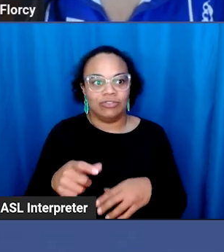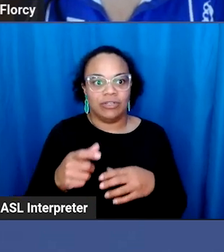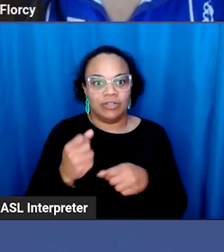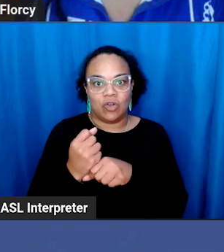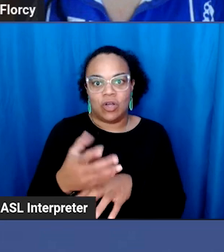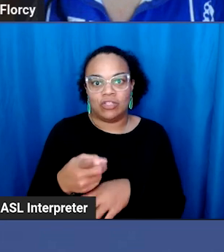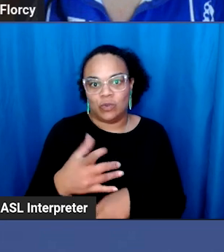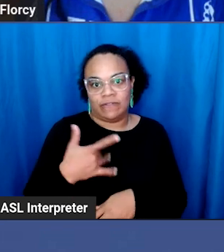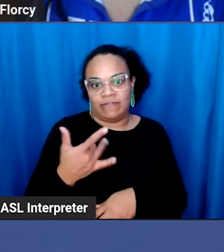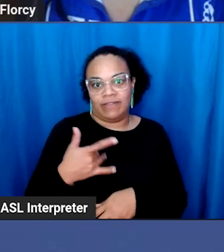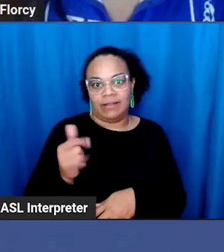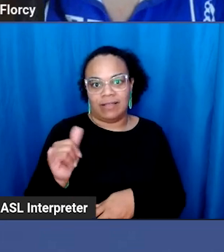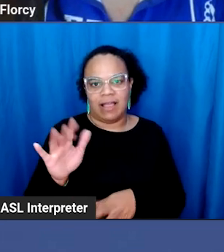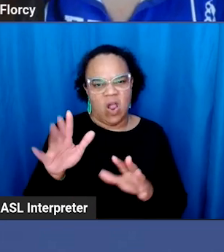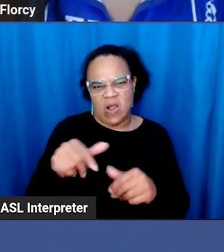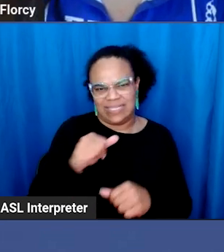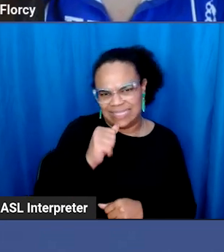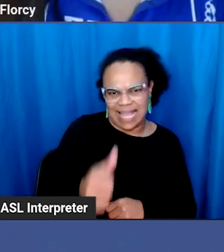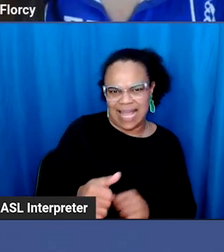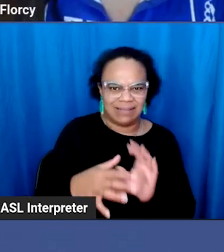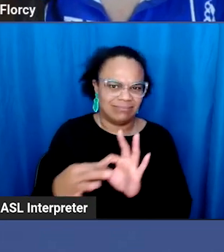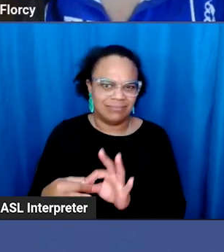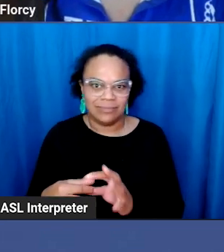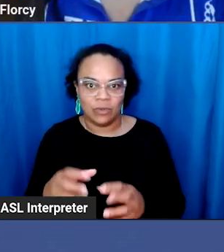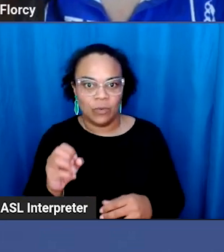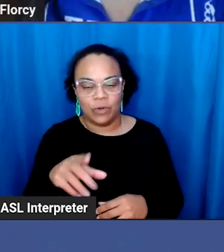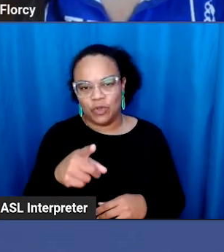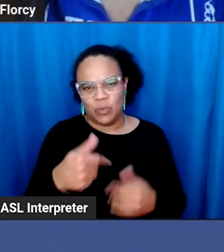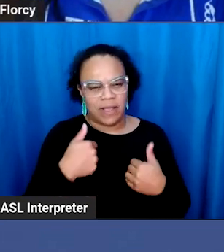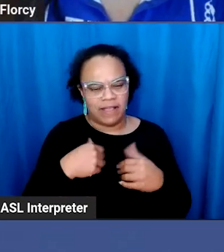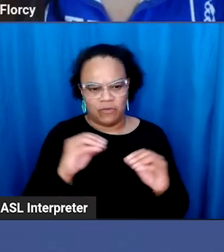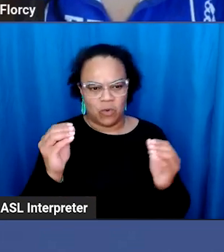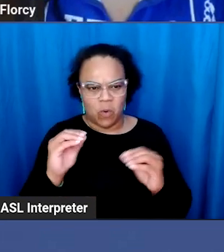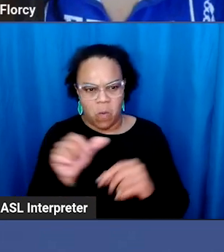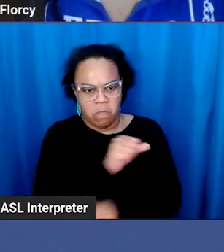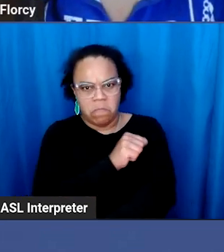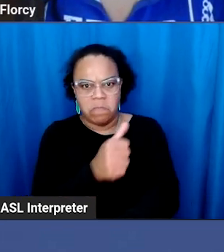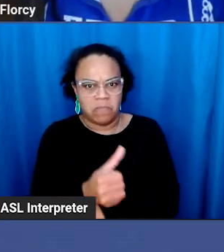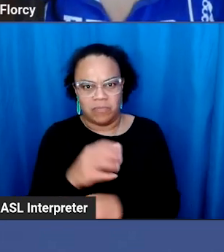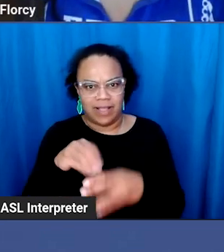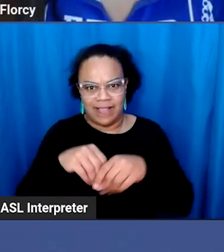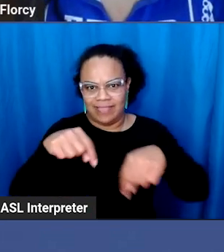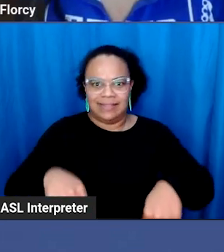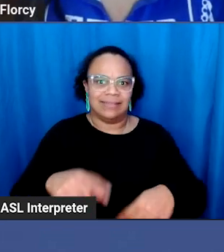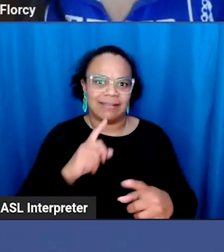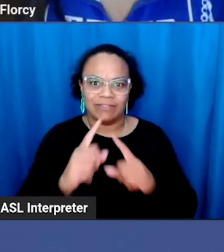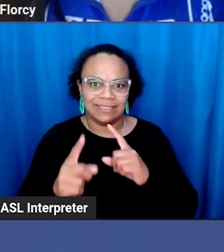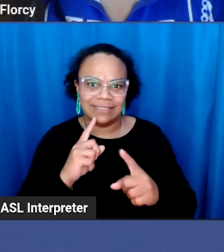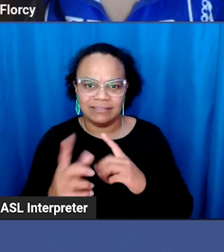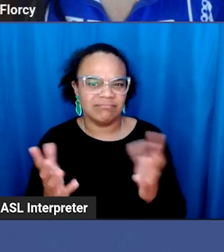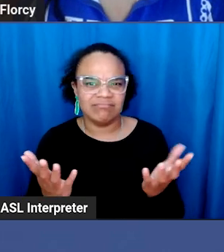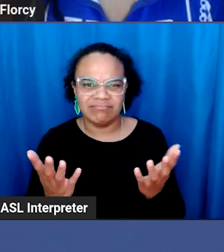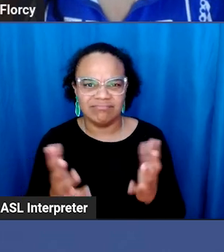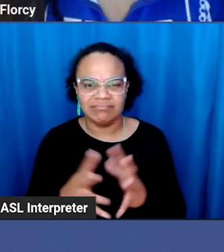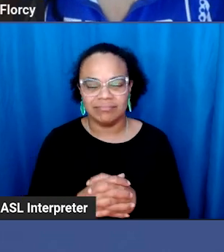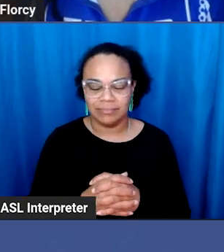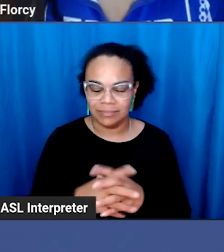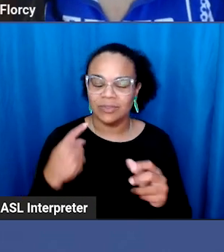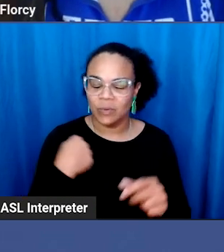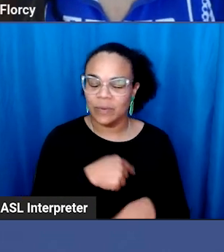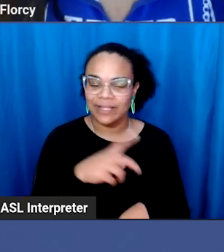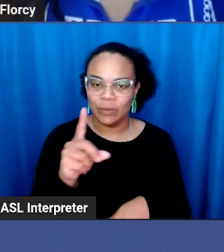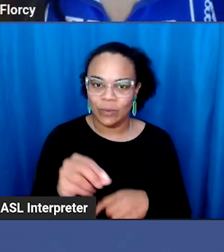or make you feel like you don't have a say in this like conversation because we do.